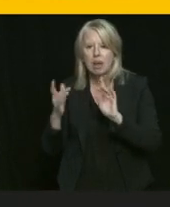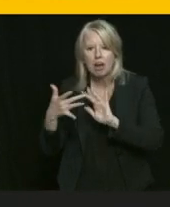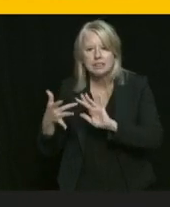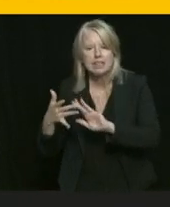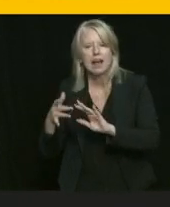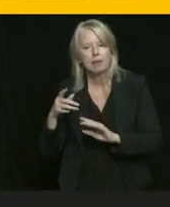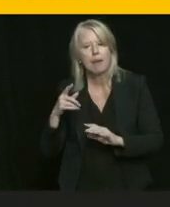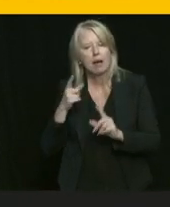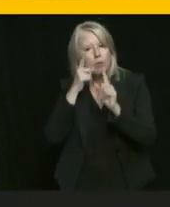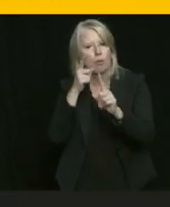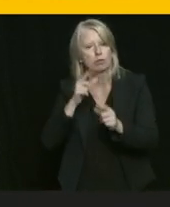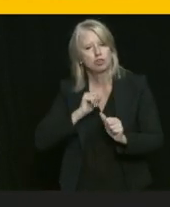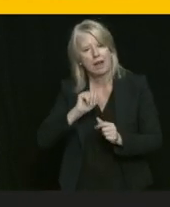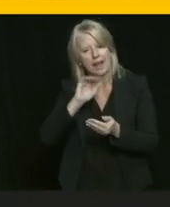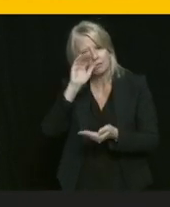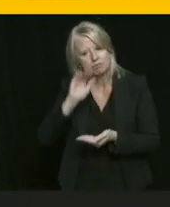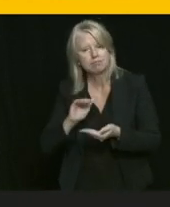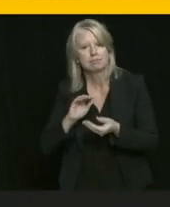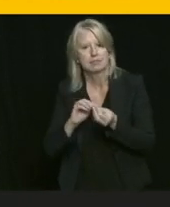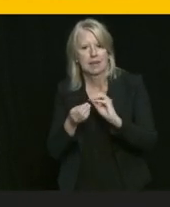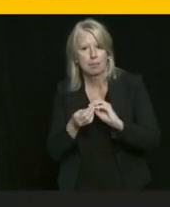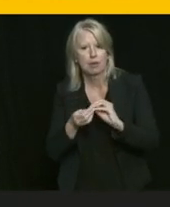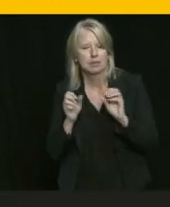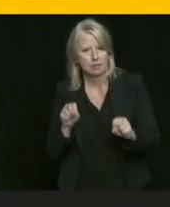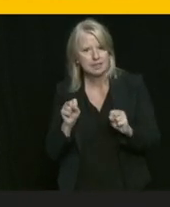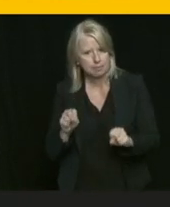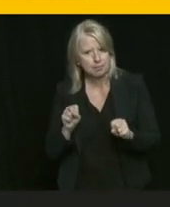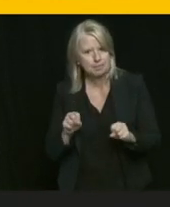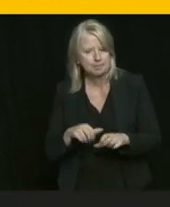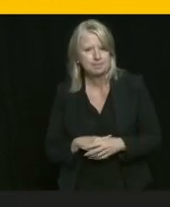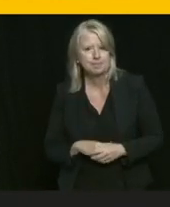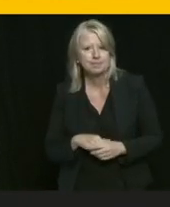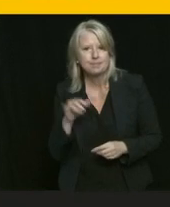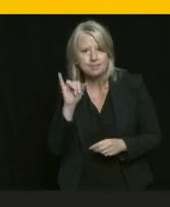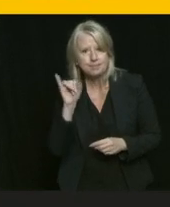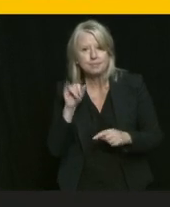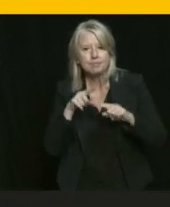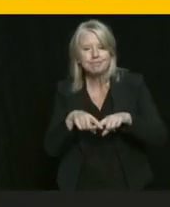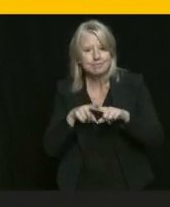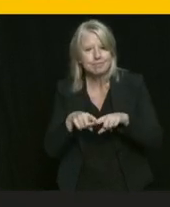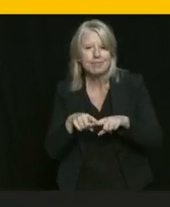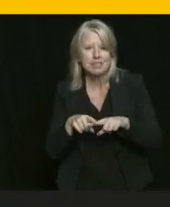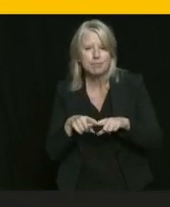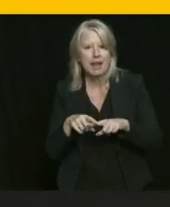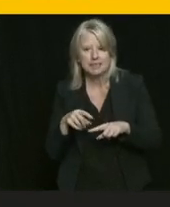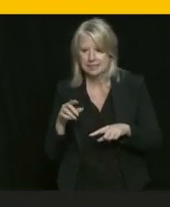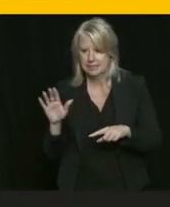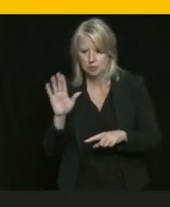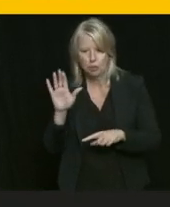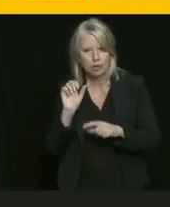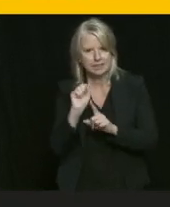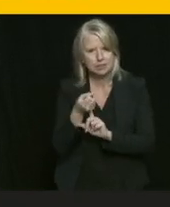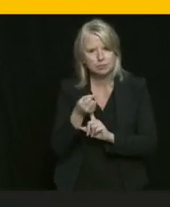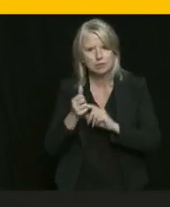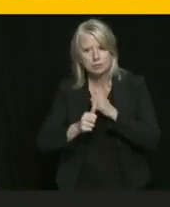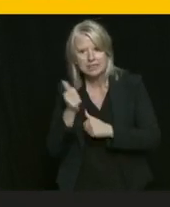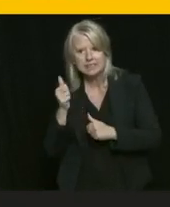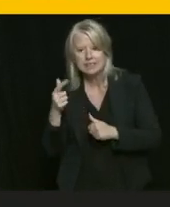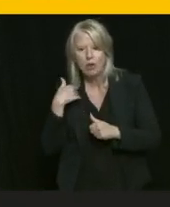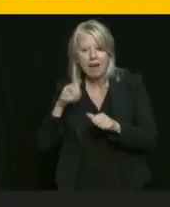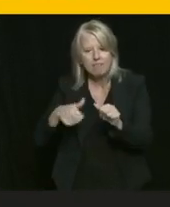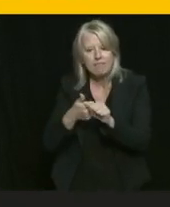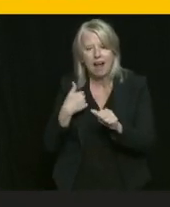Try and keep that as low as possible. It also depends on your own risk situations, whether you have underlying risk